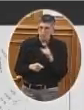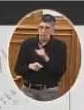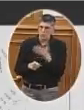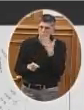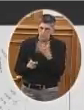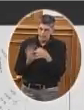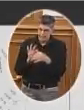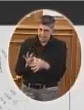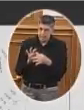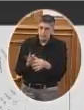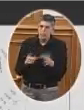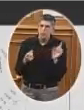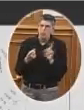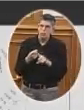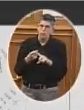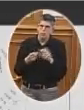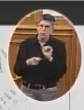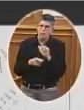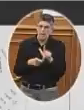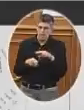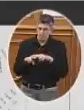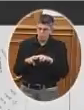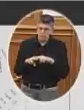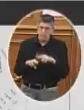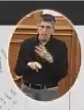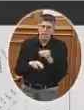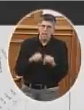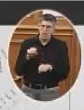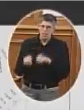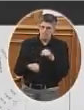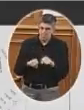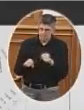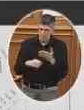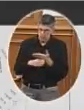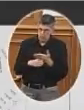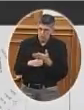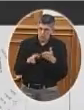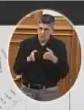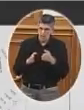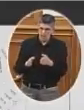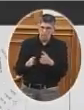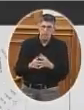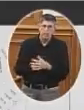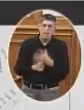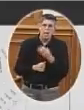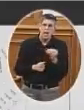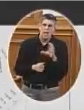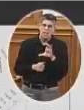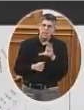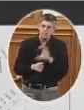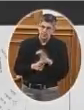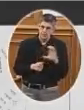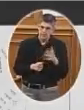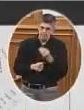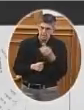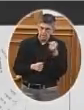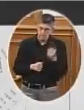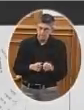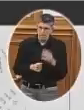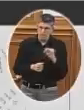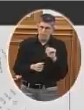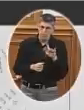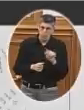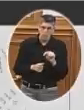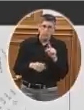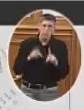the new streetcar service, and to the bike sharing, as well as in the Civic Center and South of Market next to those new transit lines, so people can